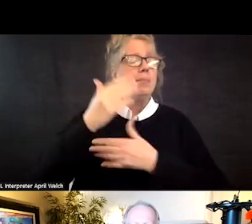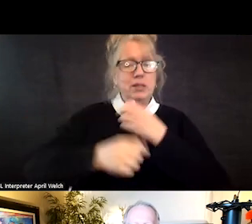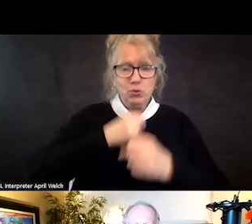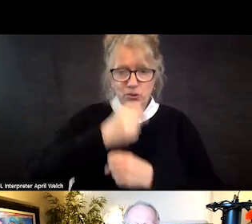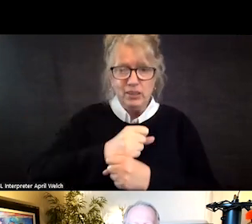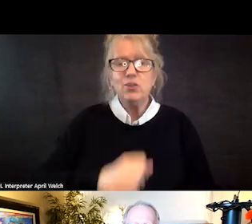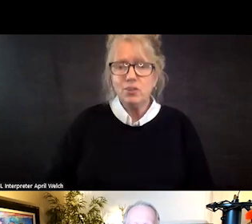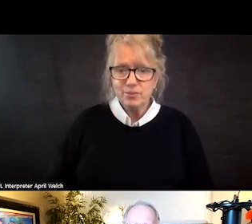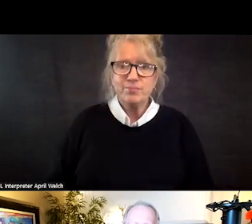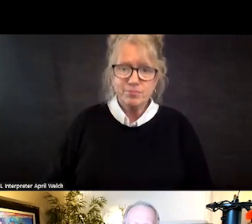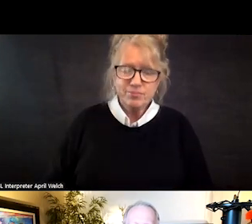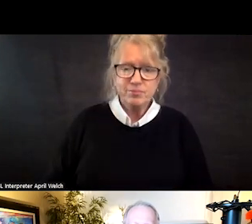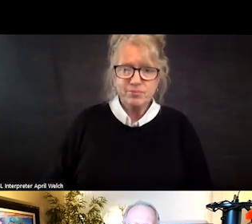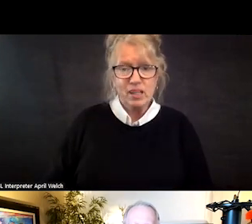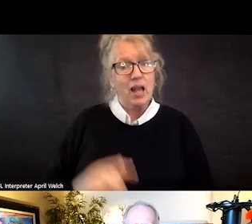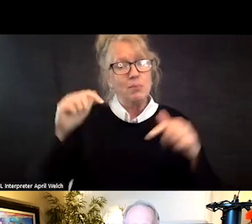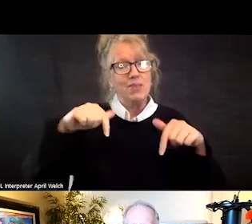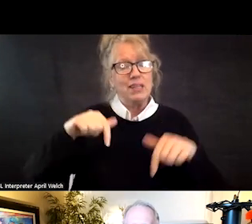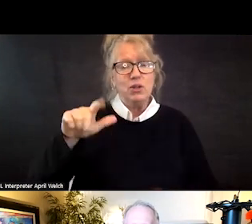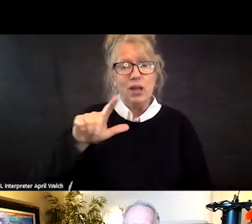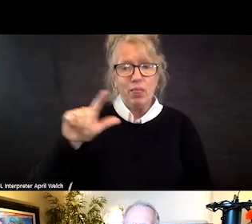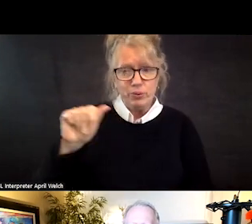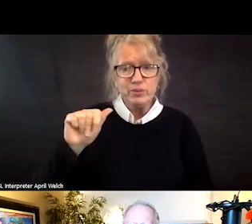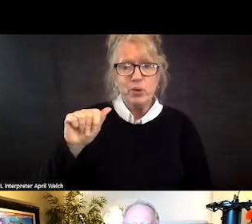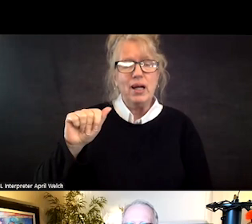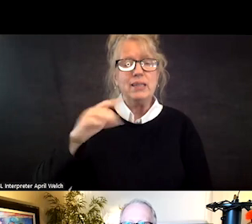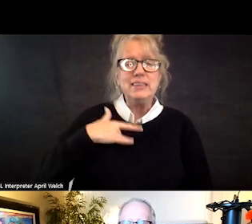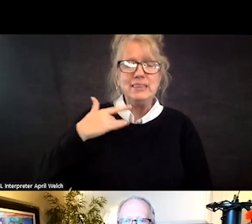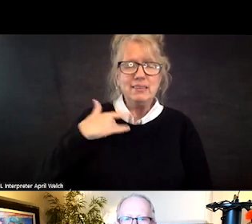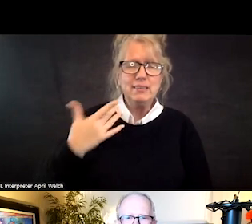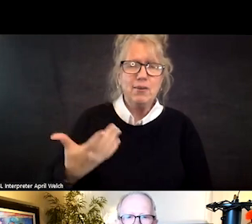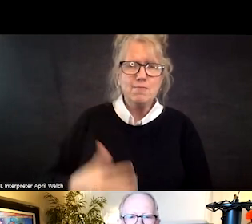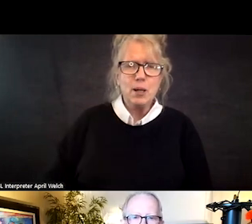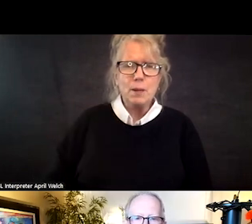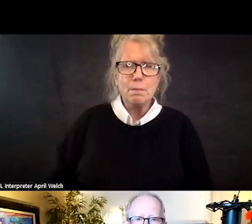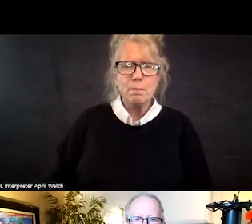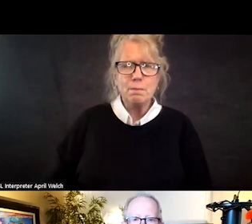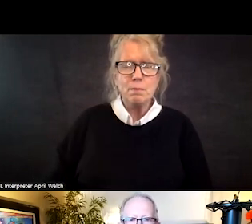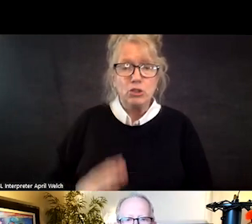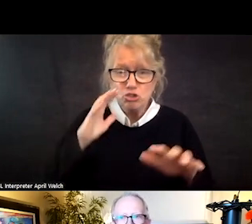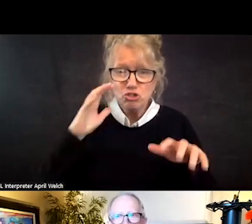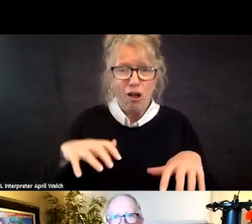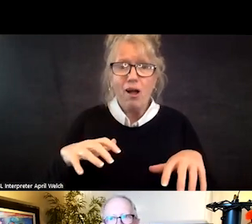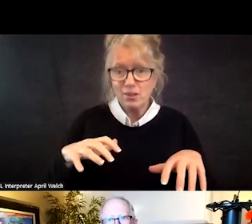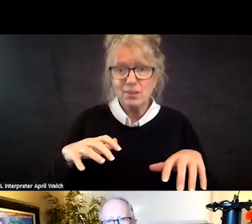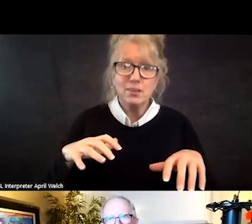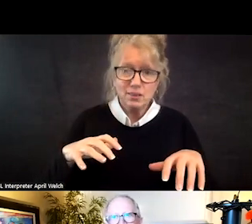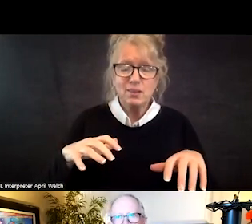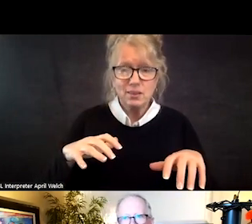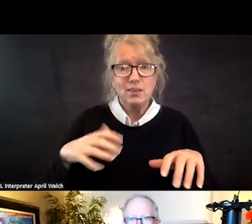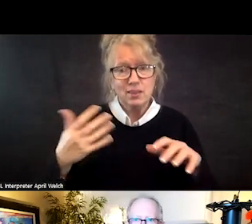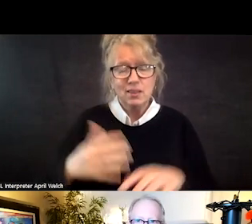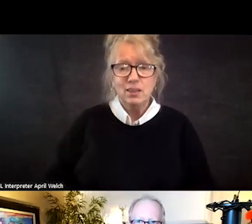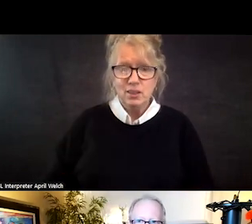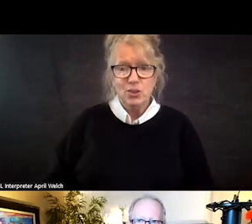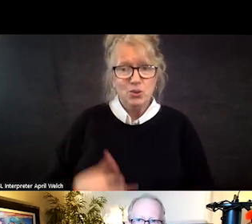think, here in Louisiana, there's a sense of just still in shock and awe, as we know